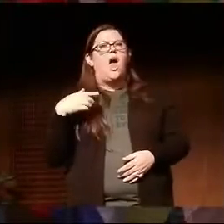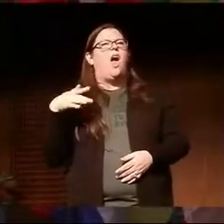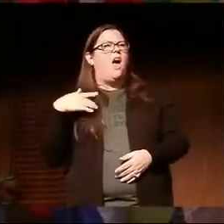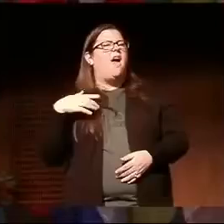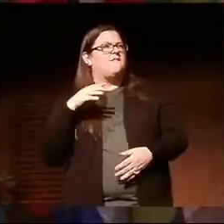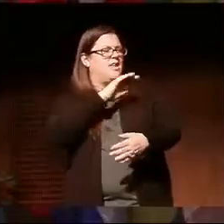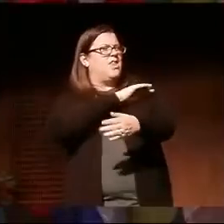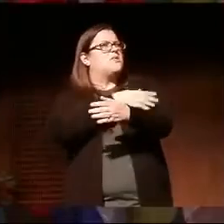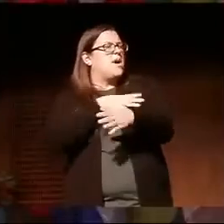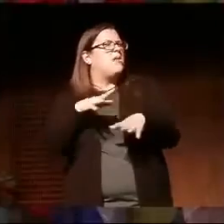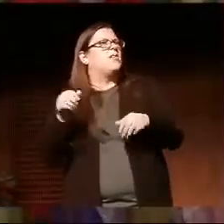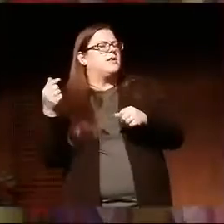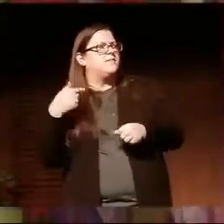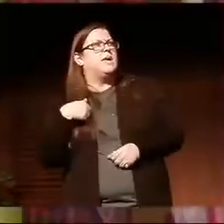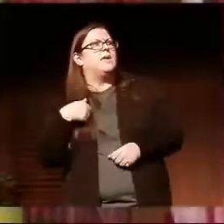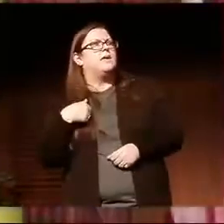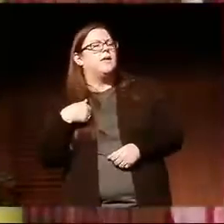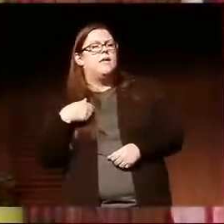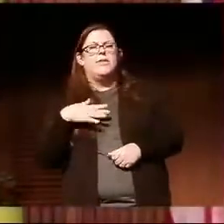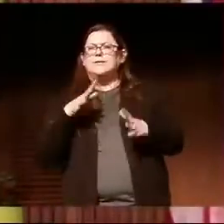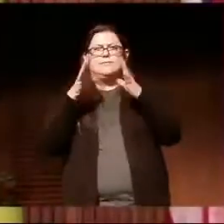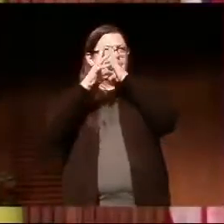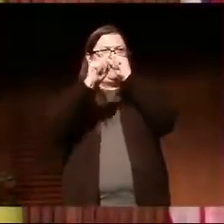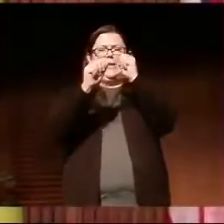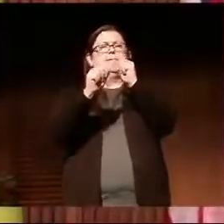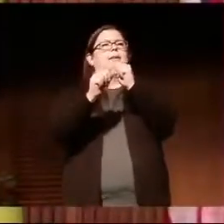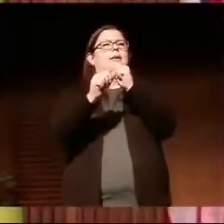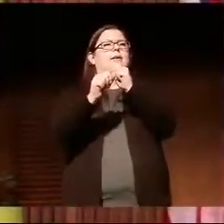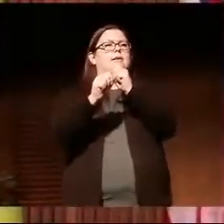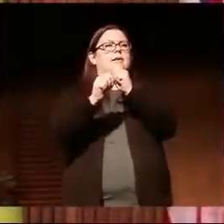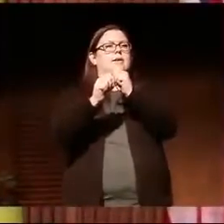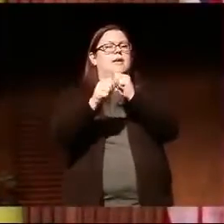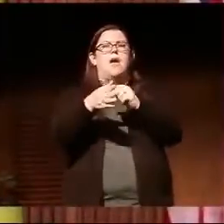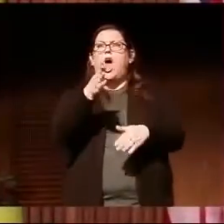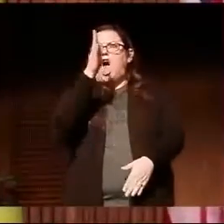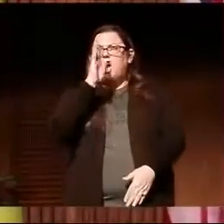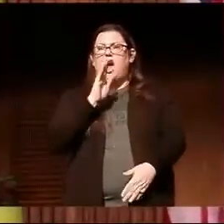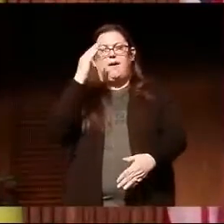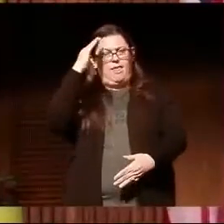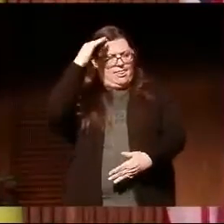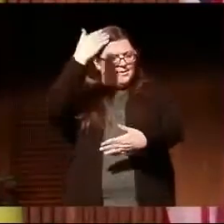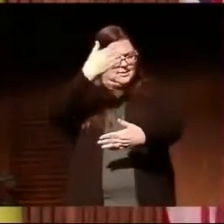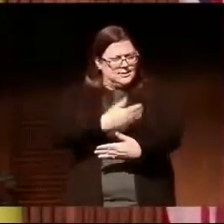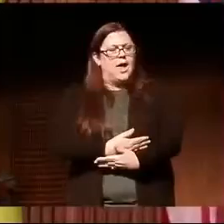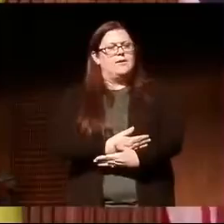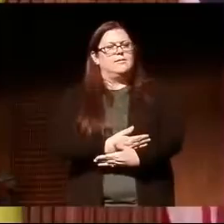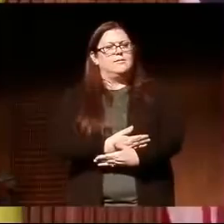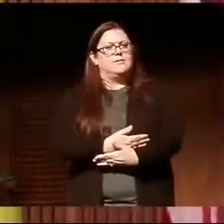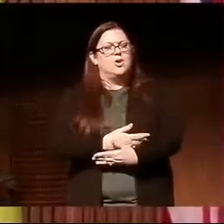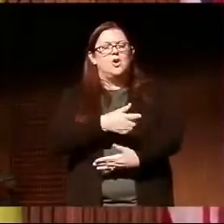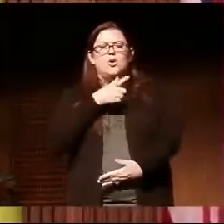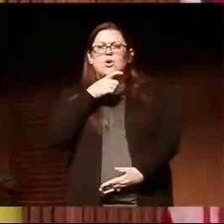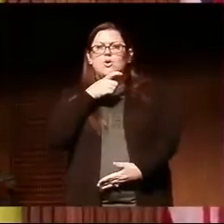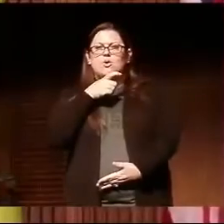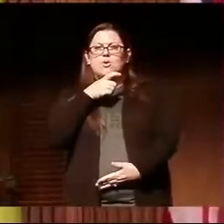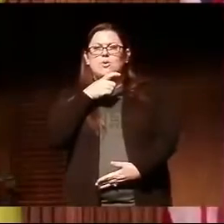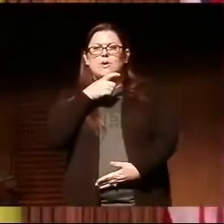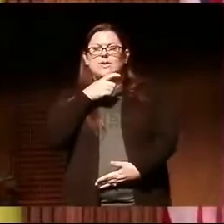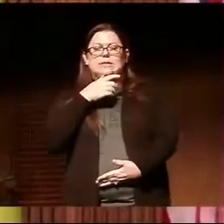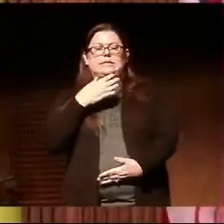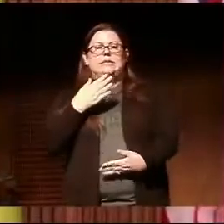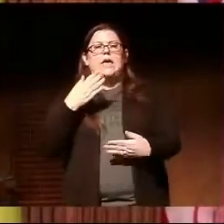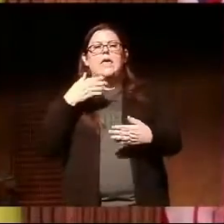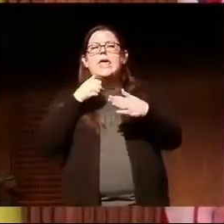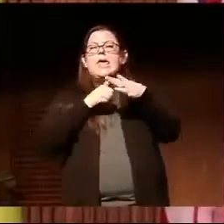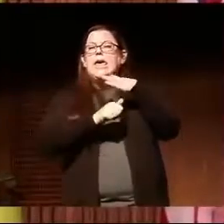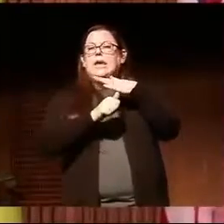from me, which is a fascinating thing. Because this is God the Son, who has veiled his deity